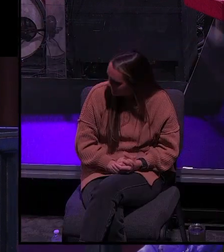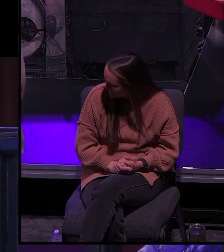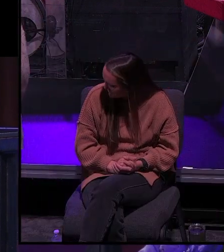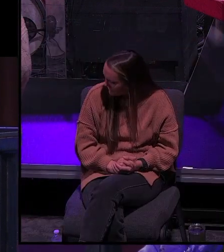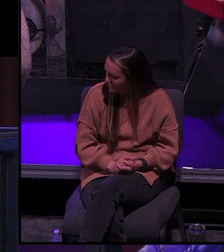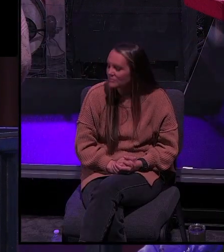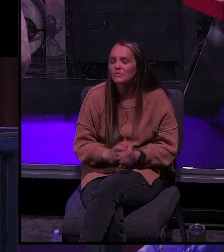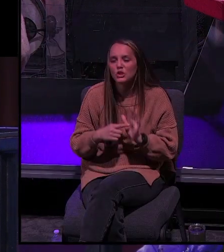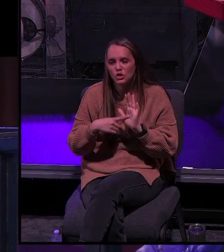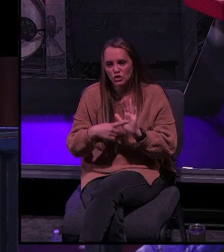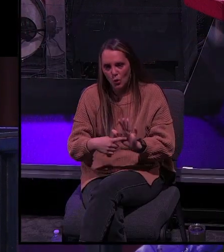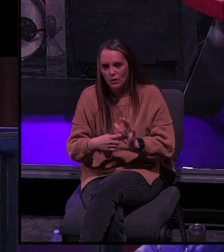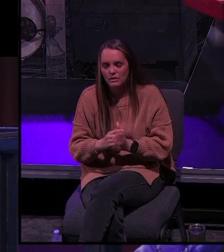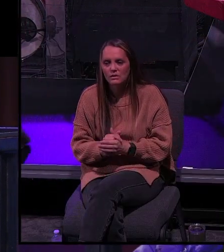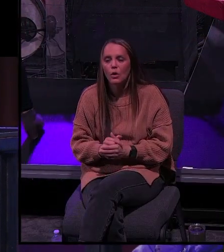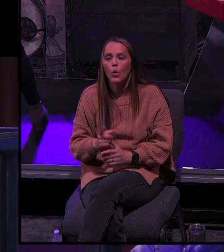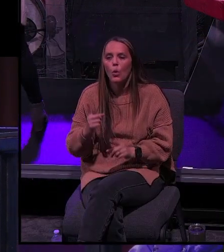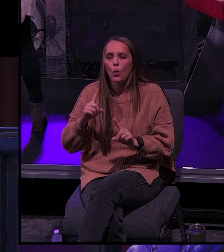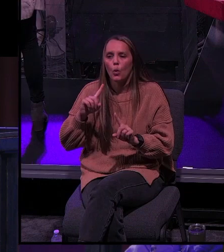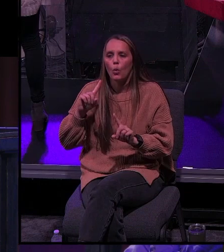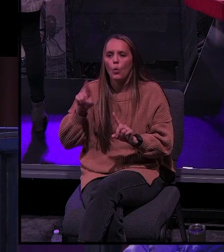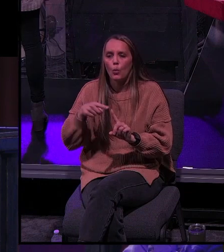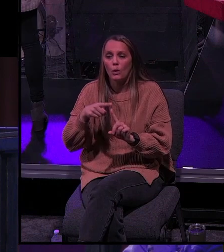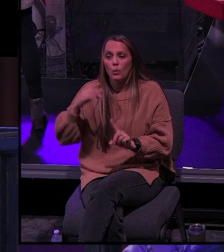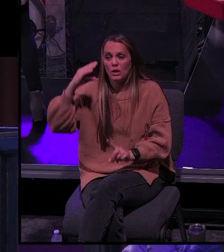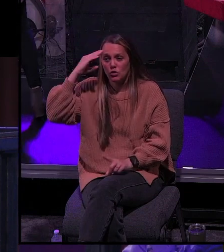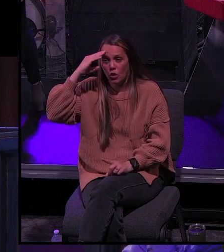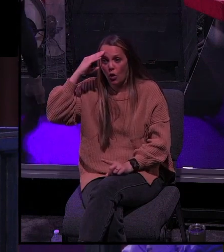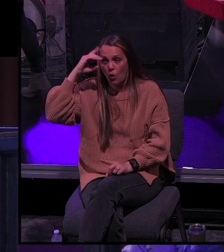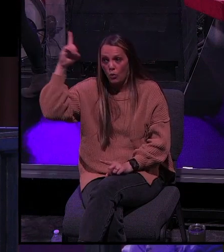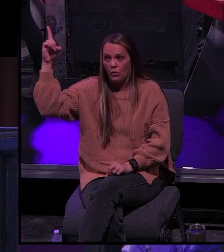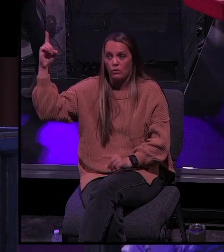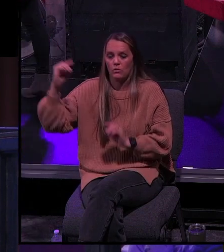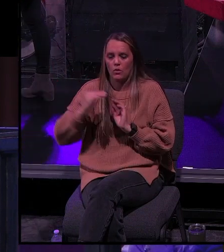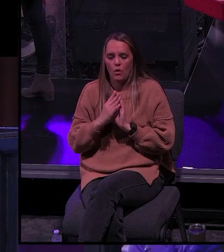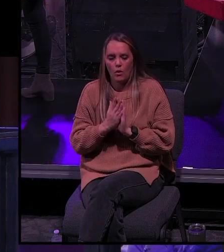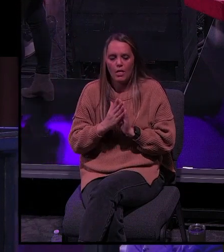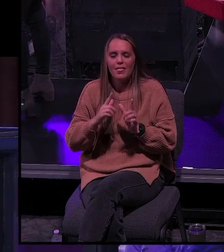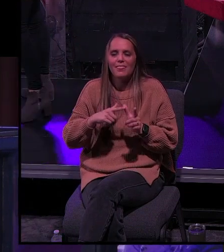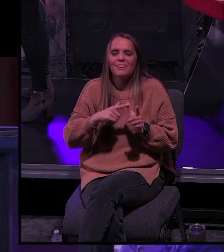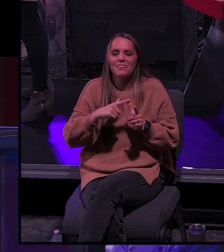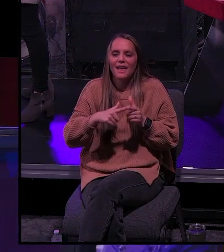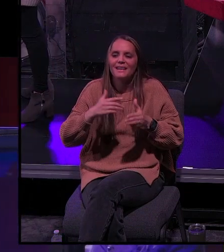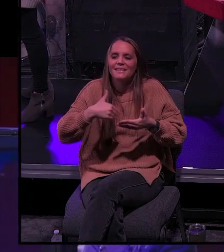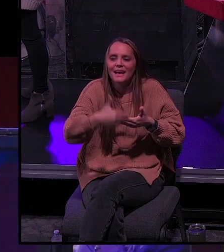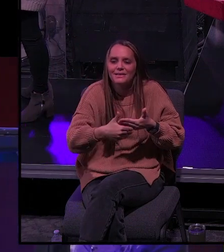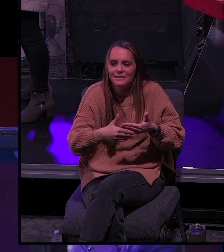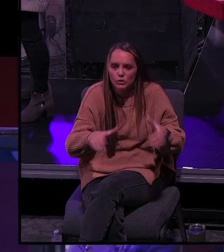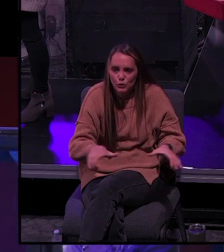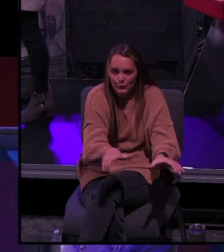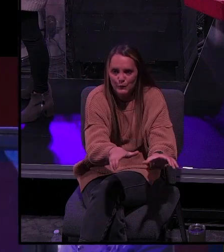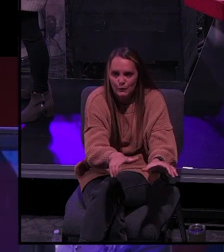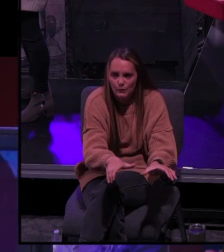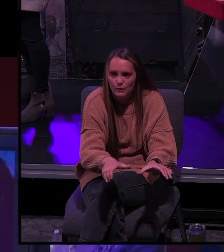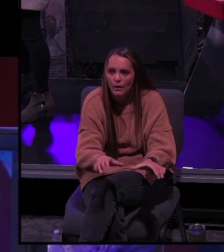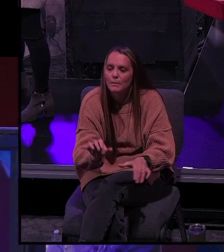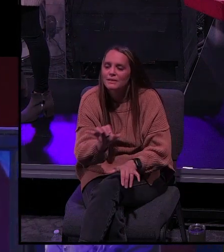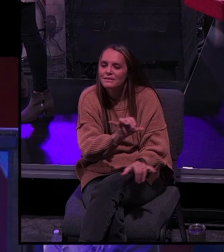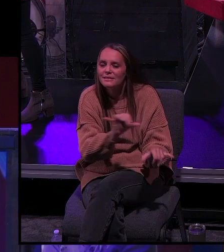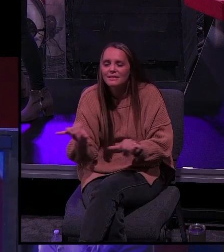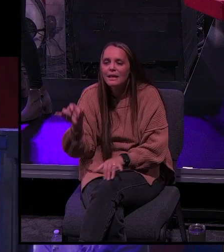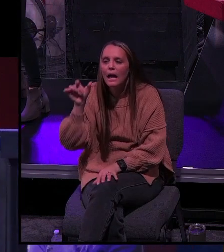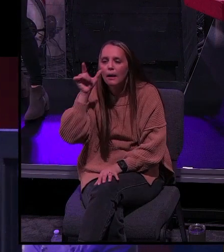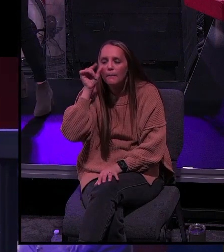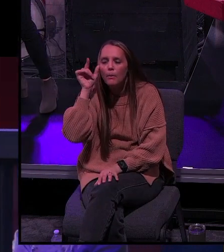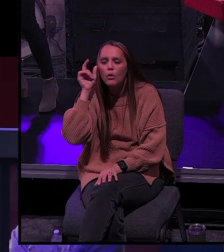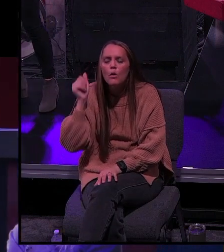and to show us. And then when we know we've heard from him, then we do. But we say like Moses, I'm refusing to move